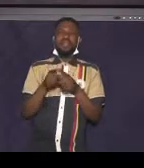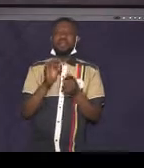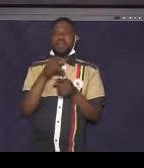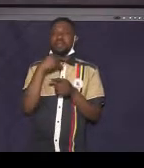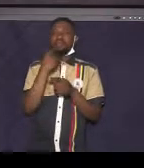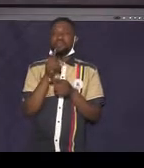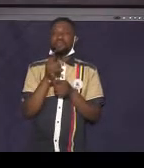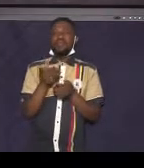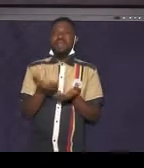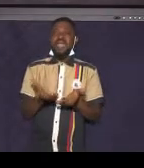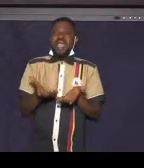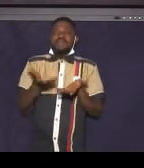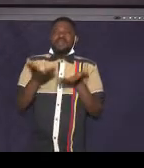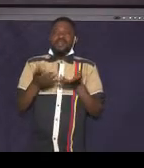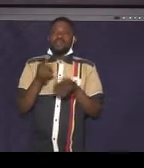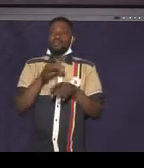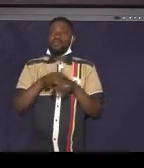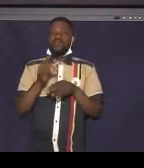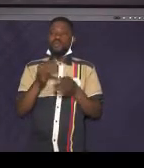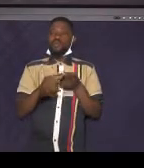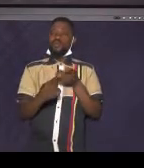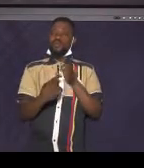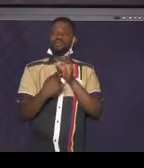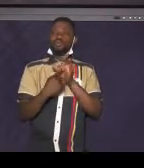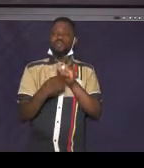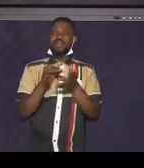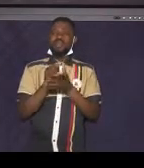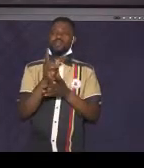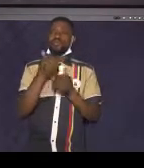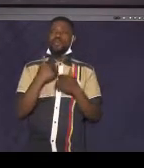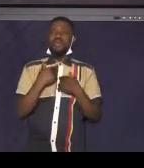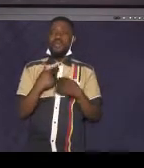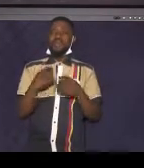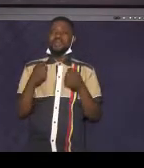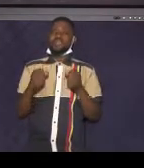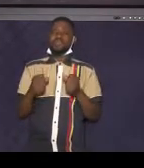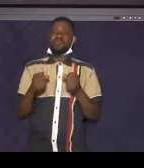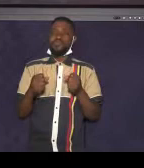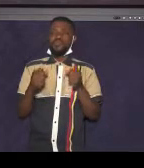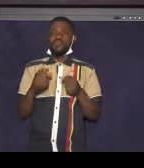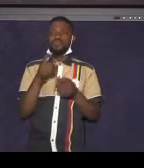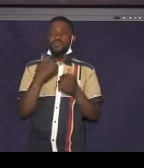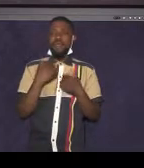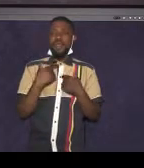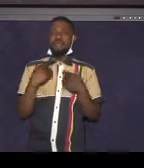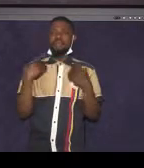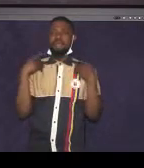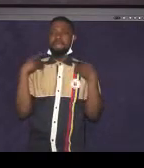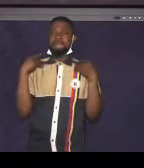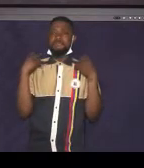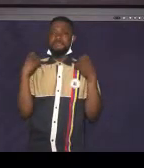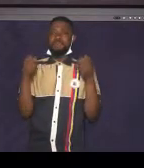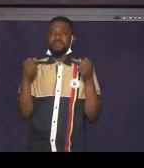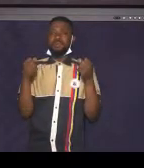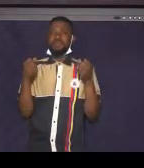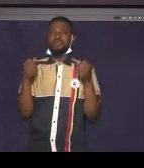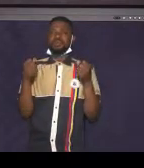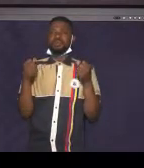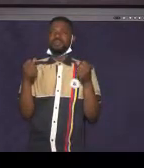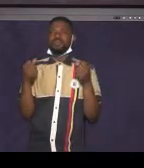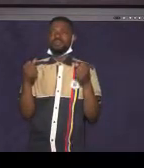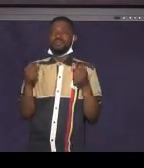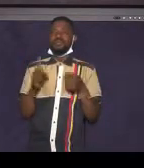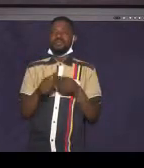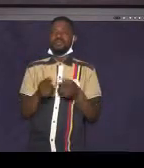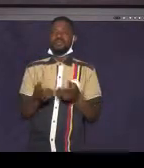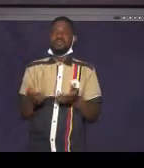heavy loads, you do not need to show that you have that strength, you are muscular enough